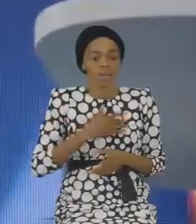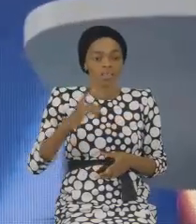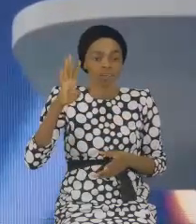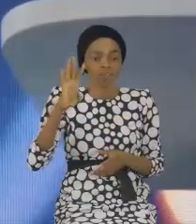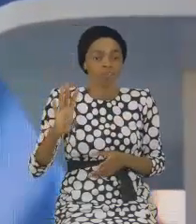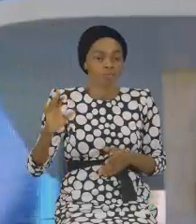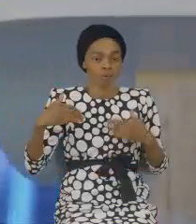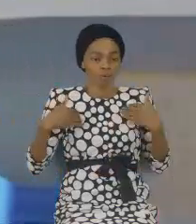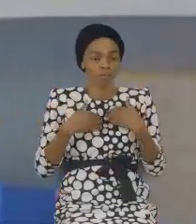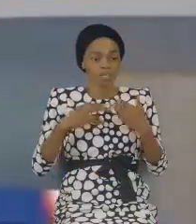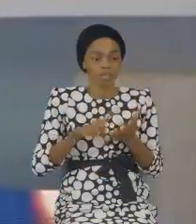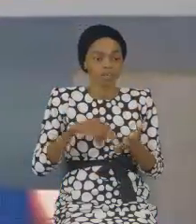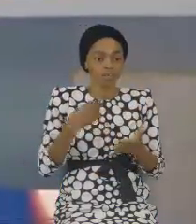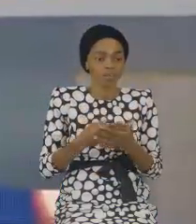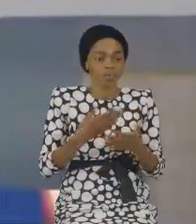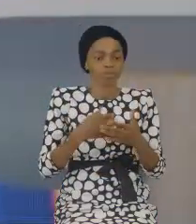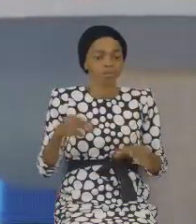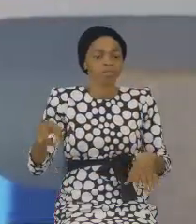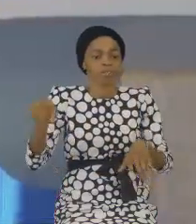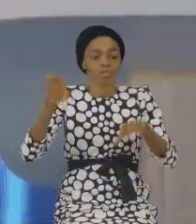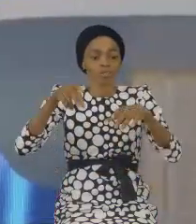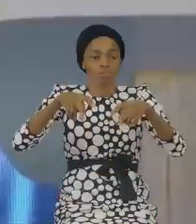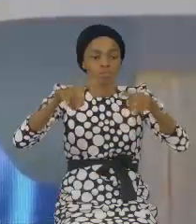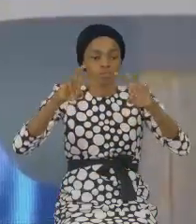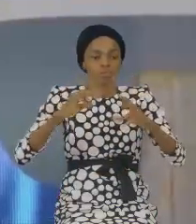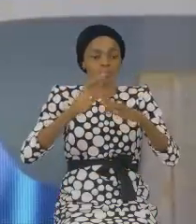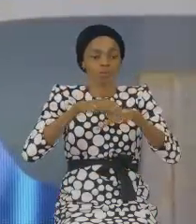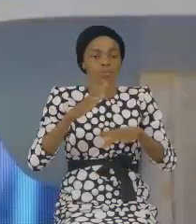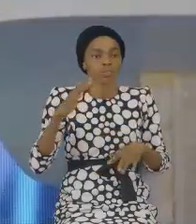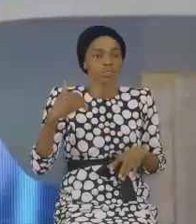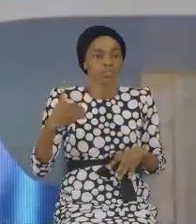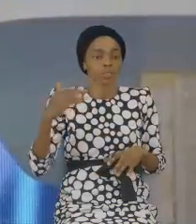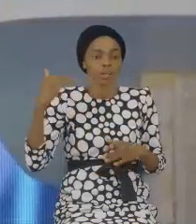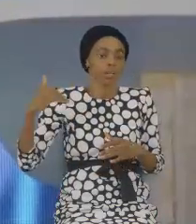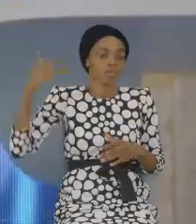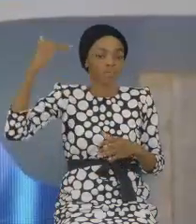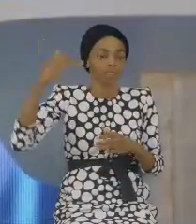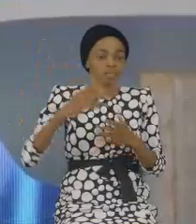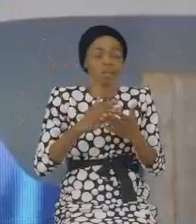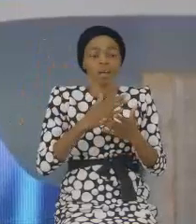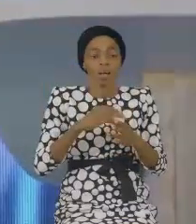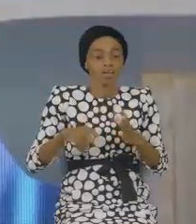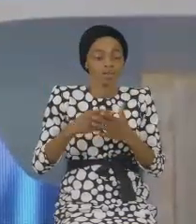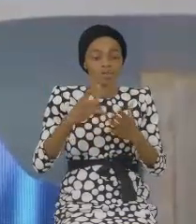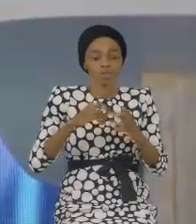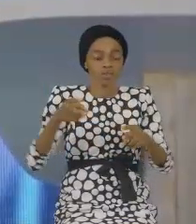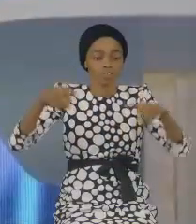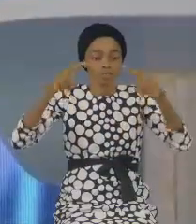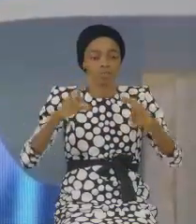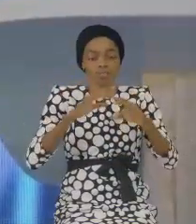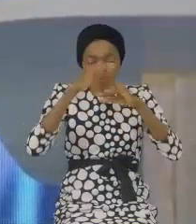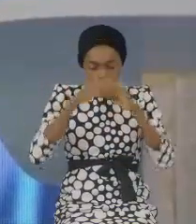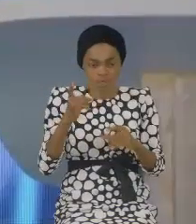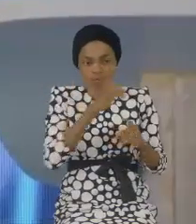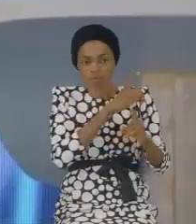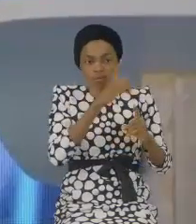the throne on their faces, and worshipped God. In verse 12, it says, saying, amen, blessing